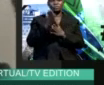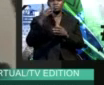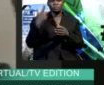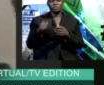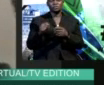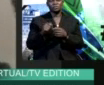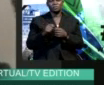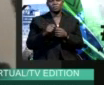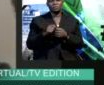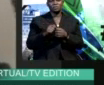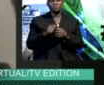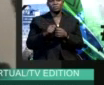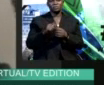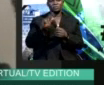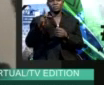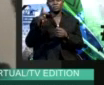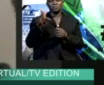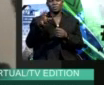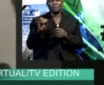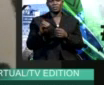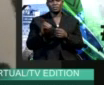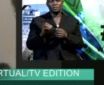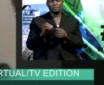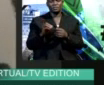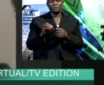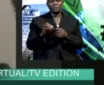AJA 330 and